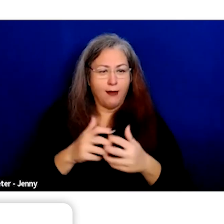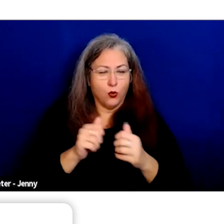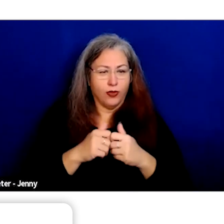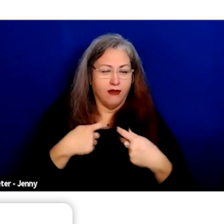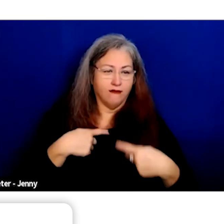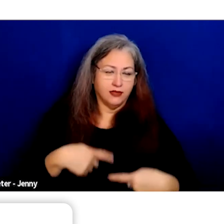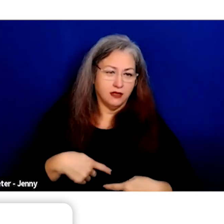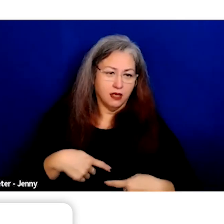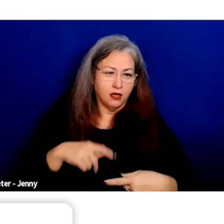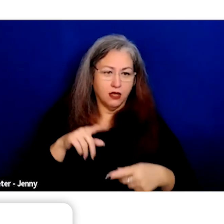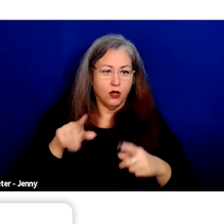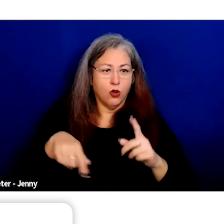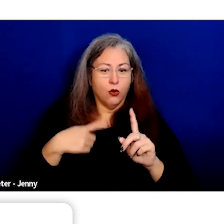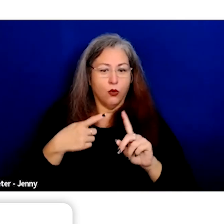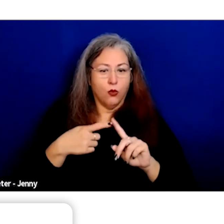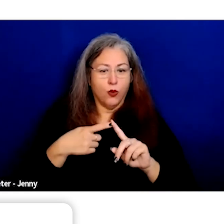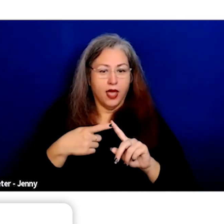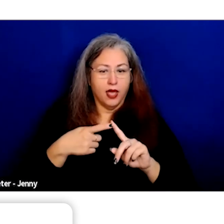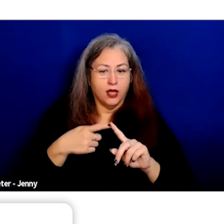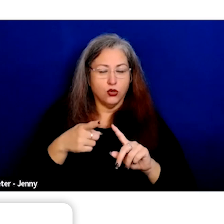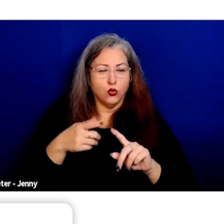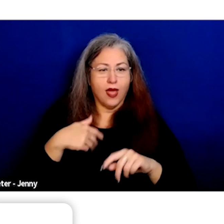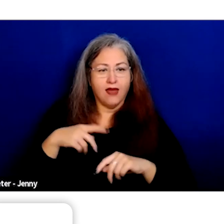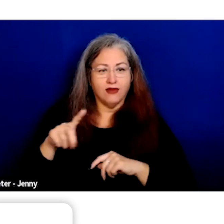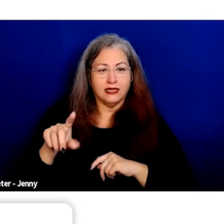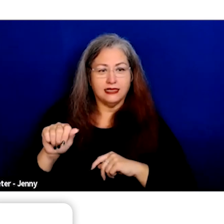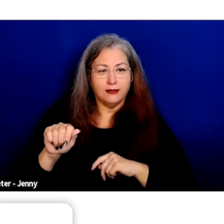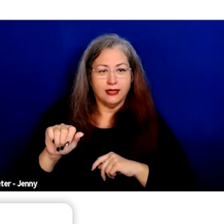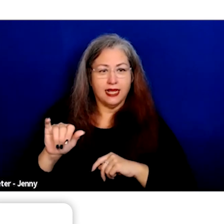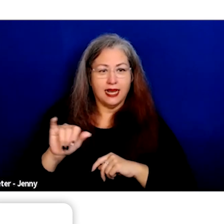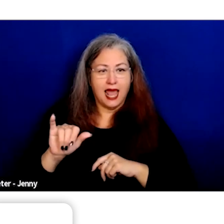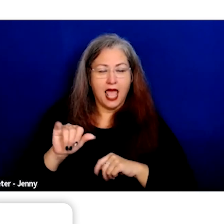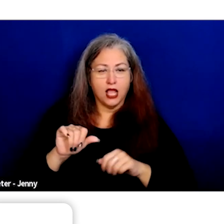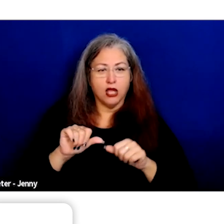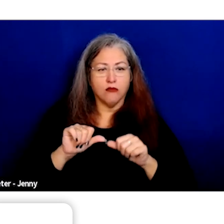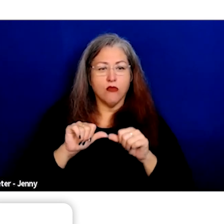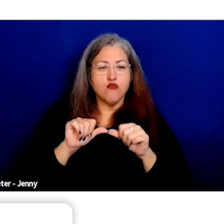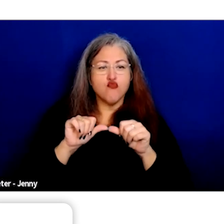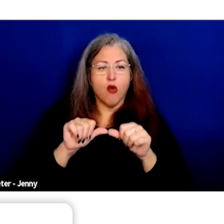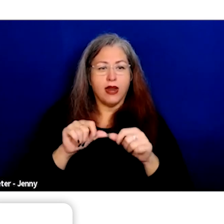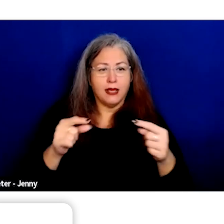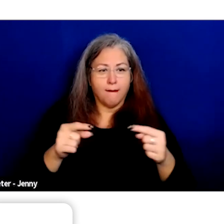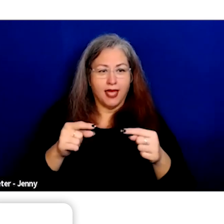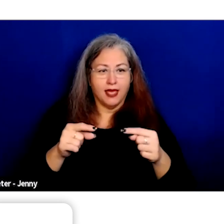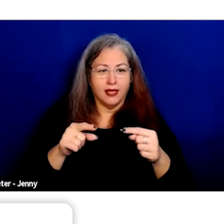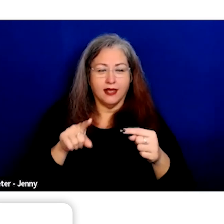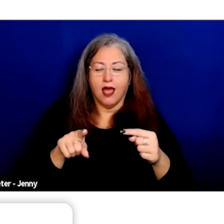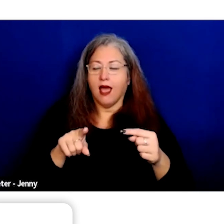body when you have a disability such as chronic pain? Dope